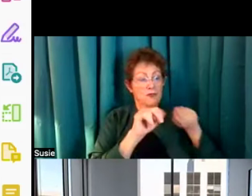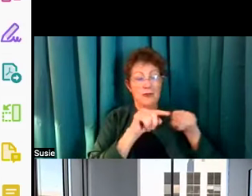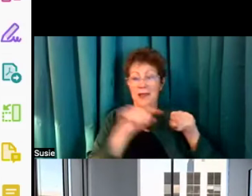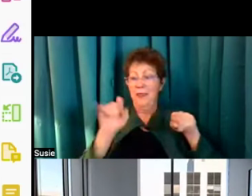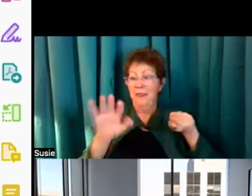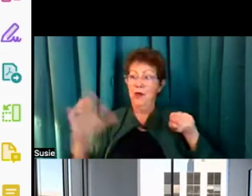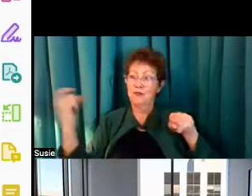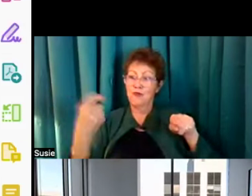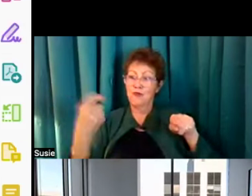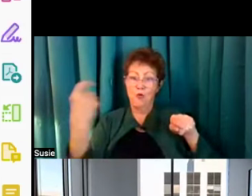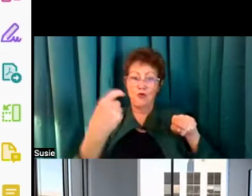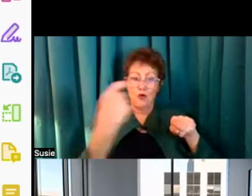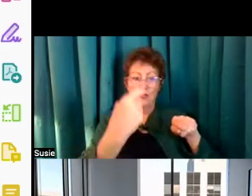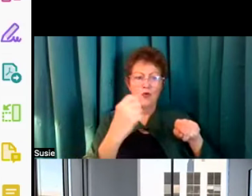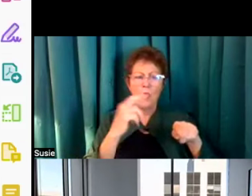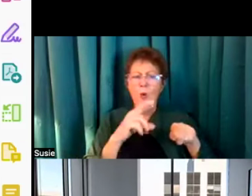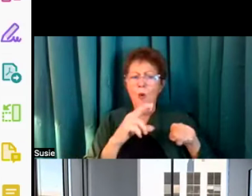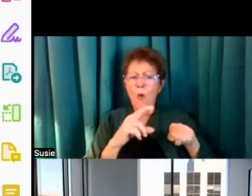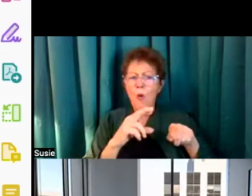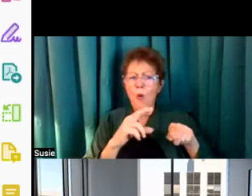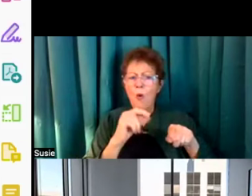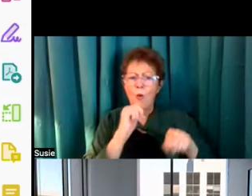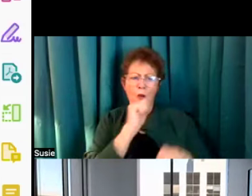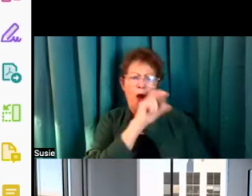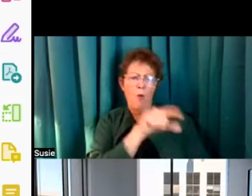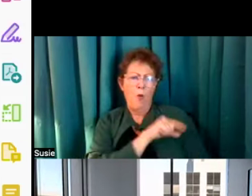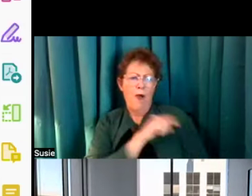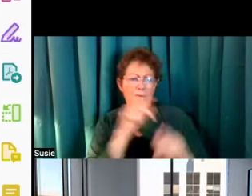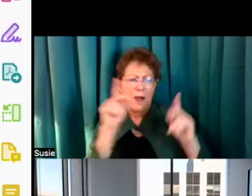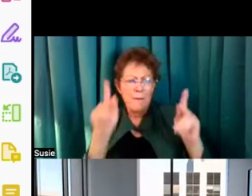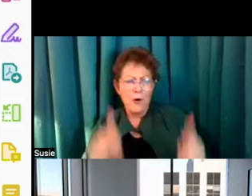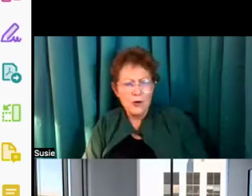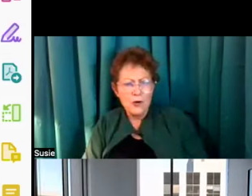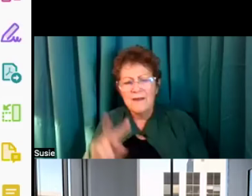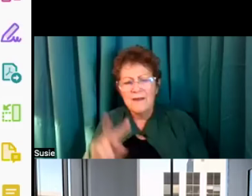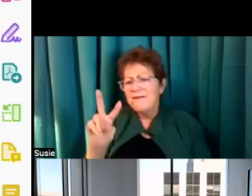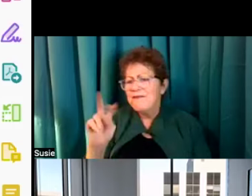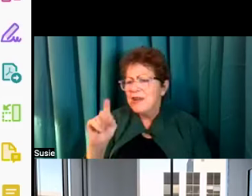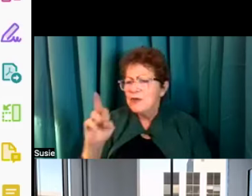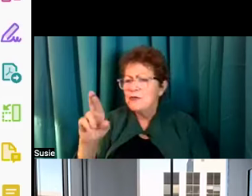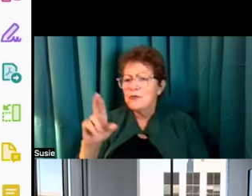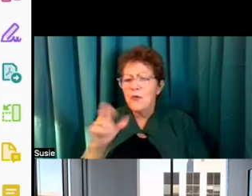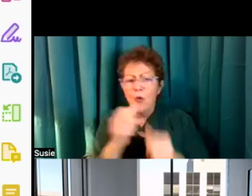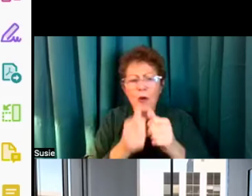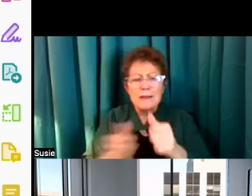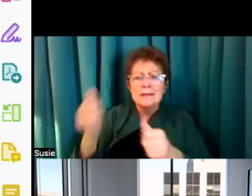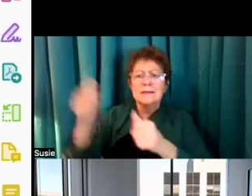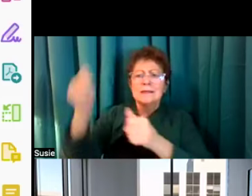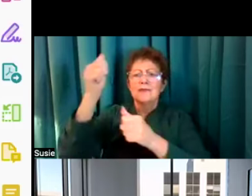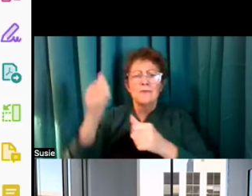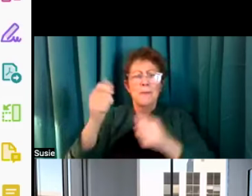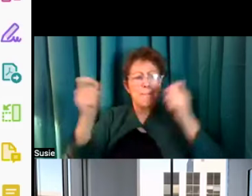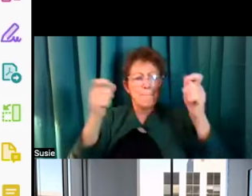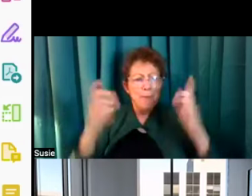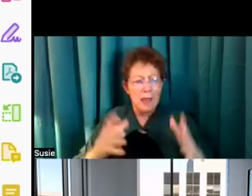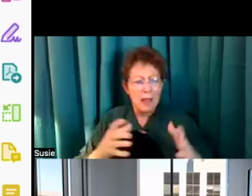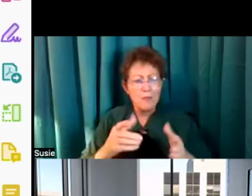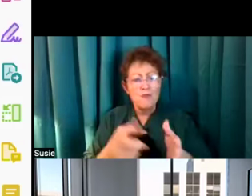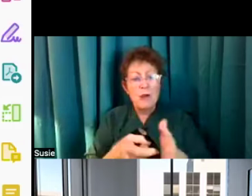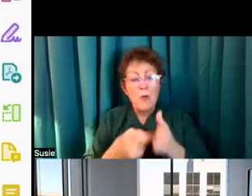or other what's called disqualified persons, which are donors or senior management, and then requirements